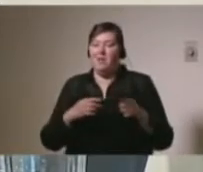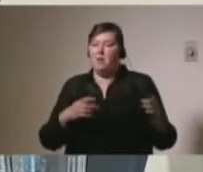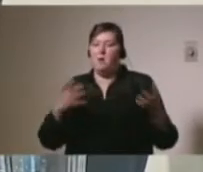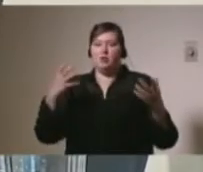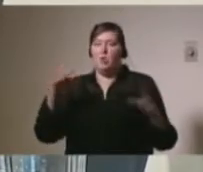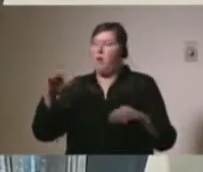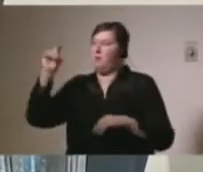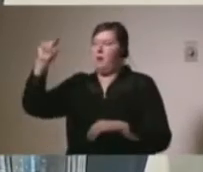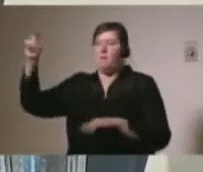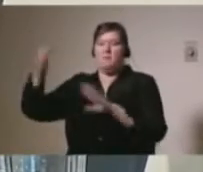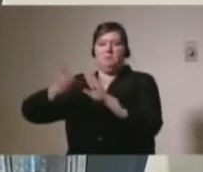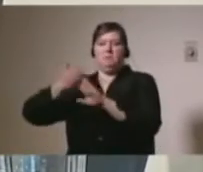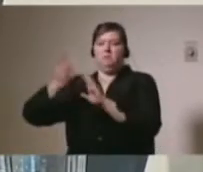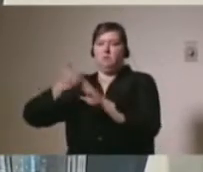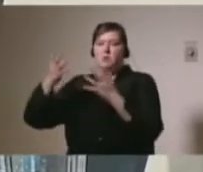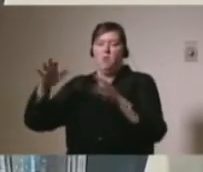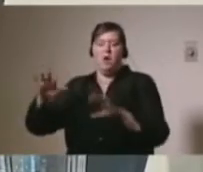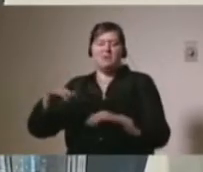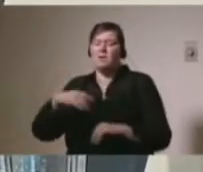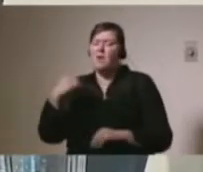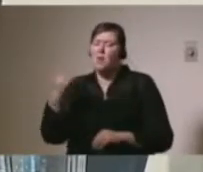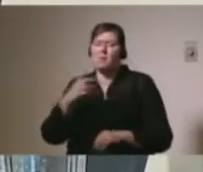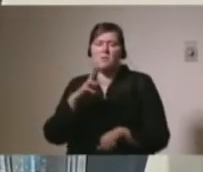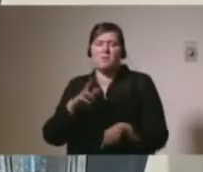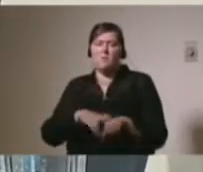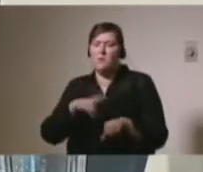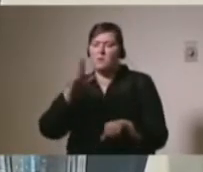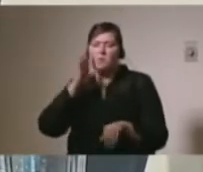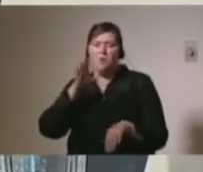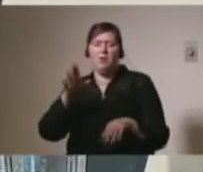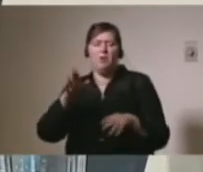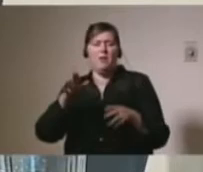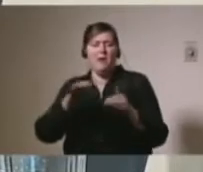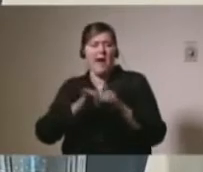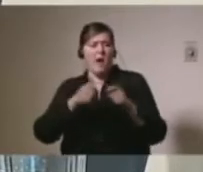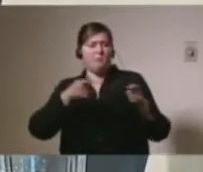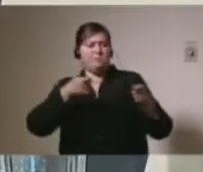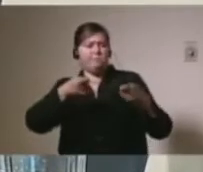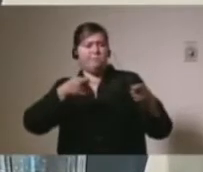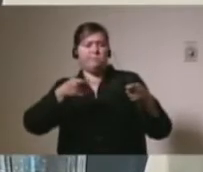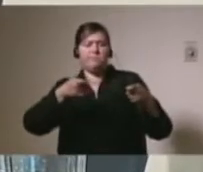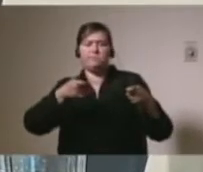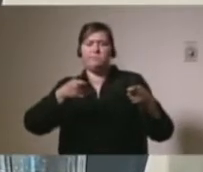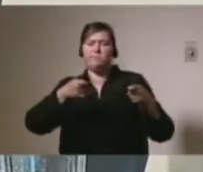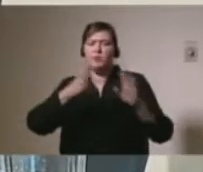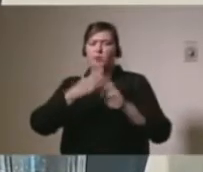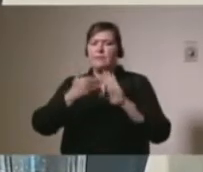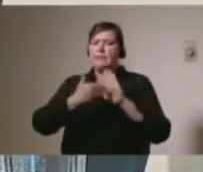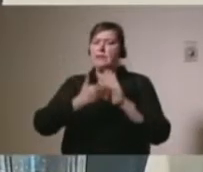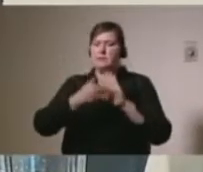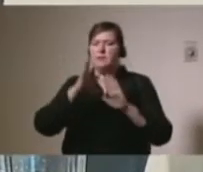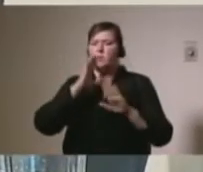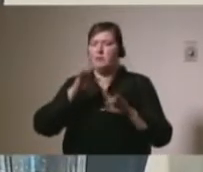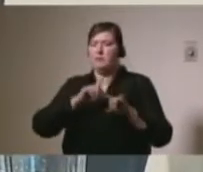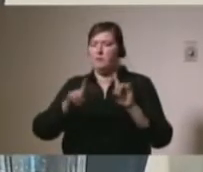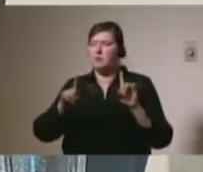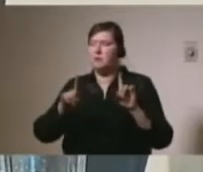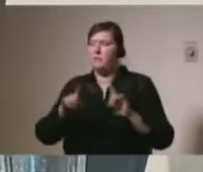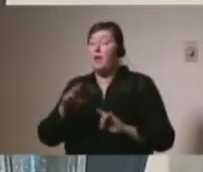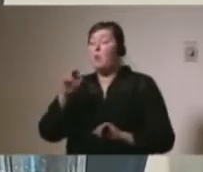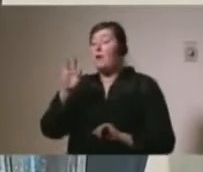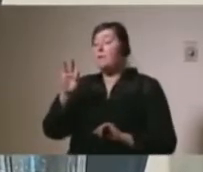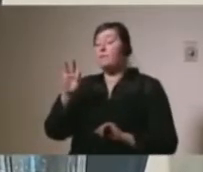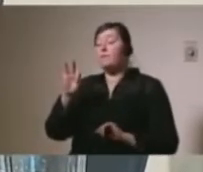So yes, there's always going to be differences around the direction of New Zealand. And if you have a look at the history of New Zealand